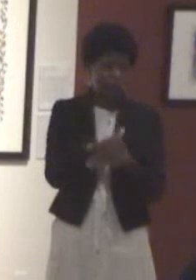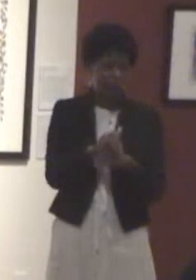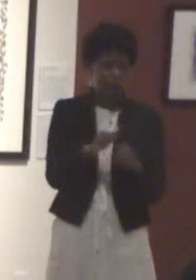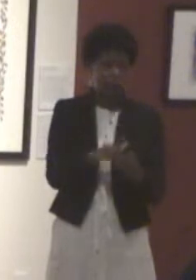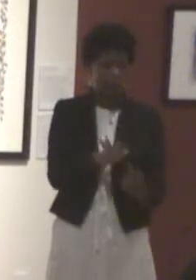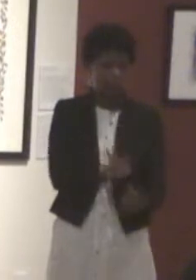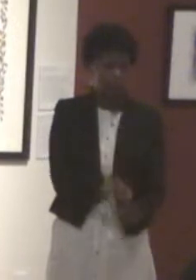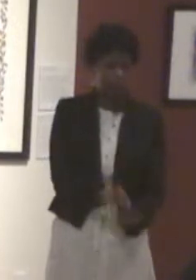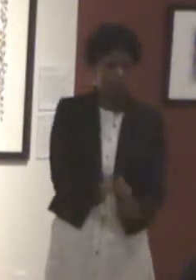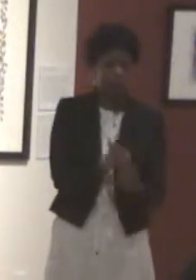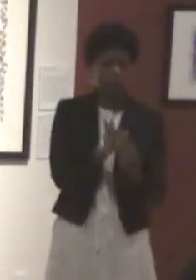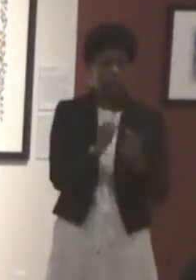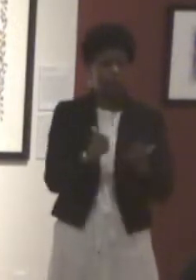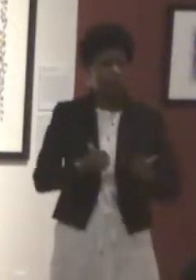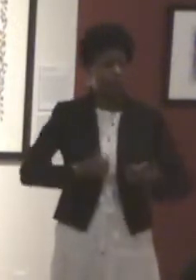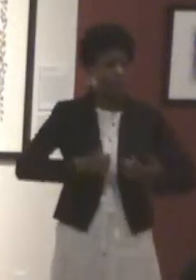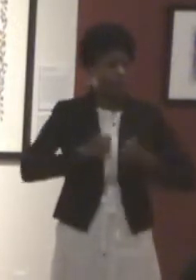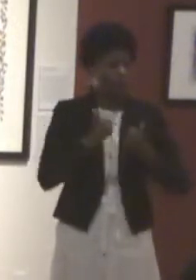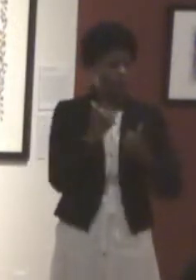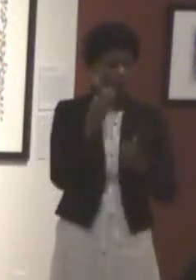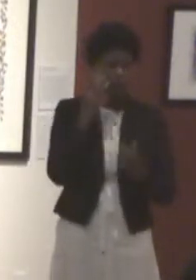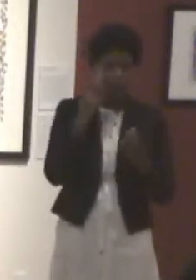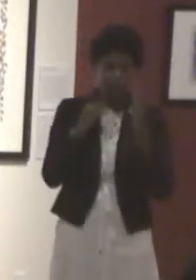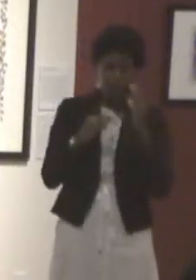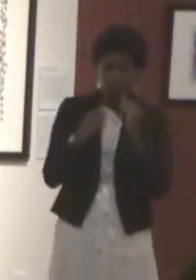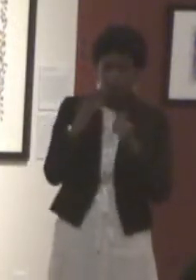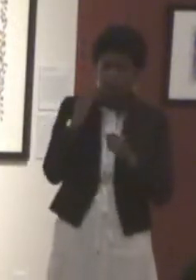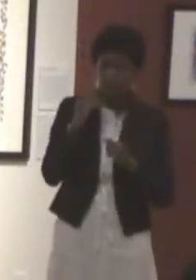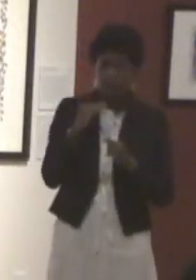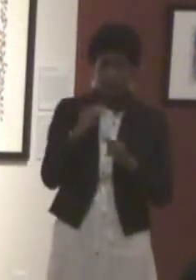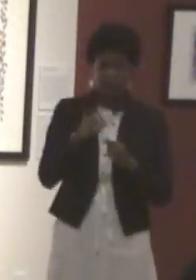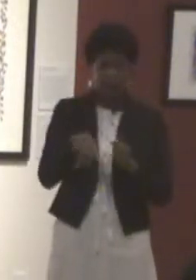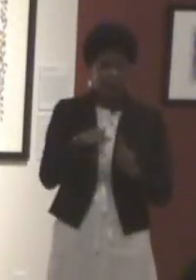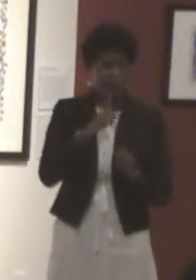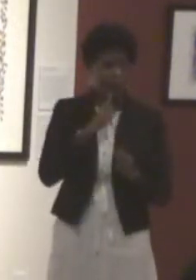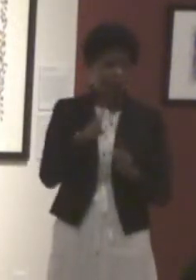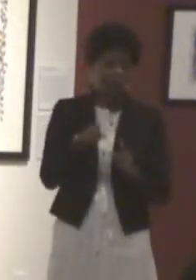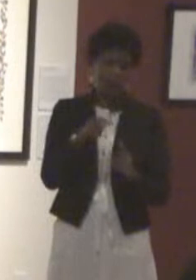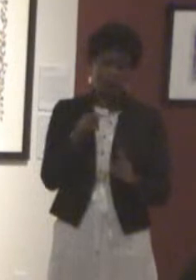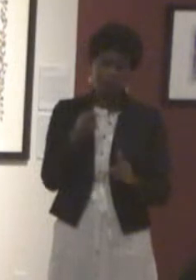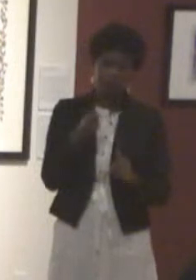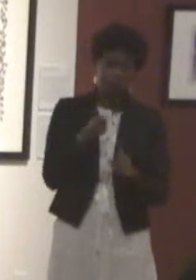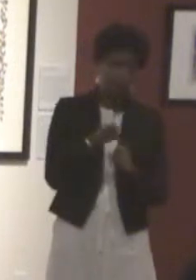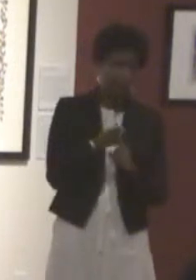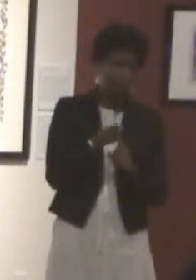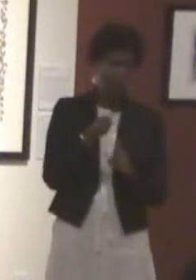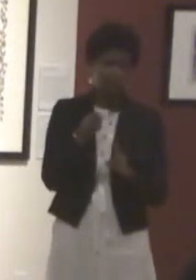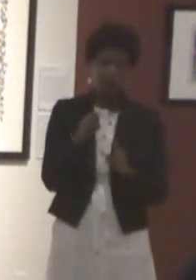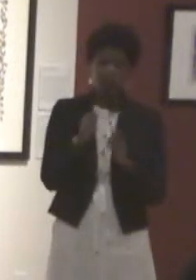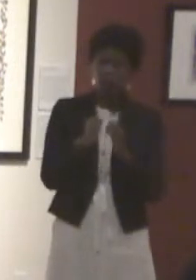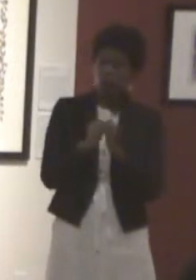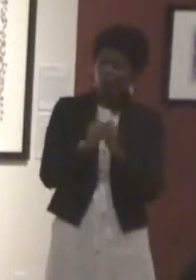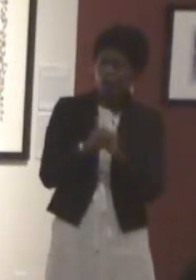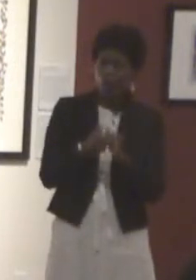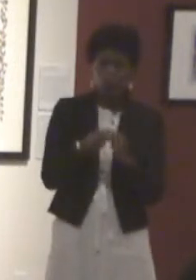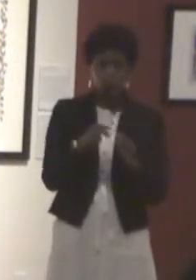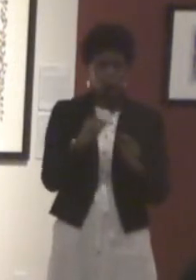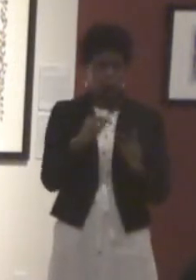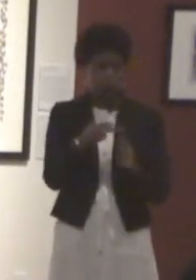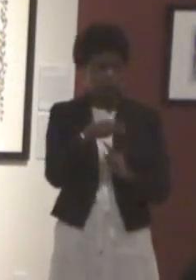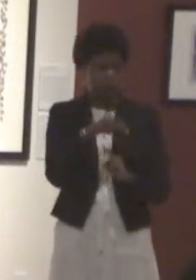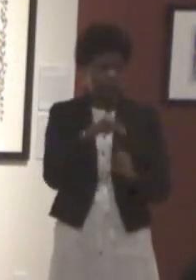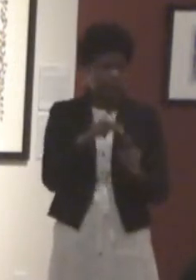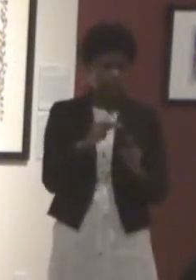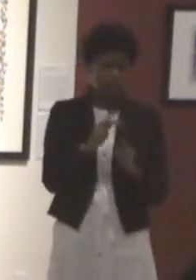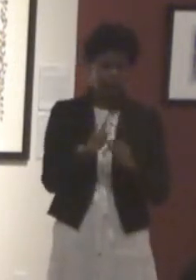unique life experiences. And this will undoubtedly contribute to the way you perceive several types